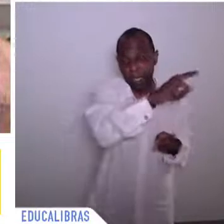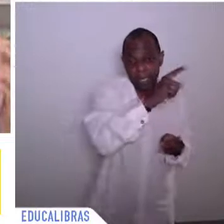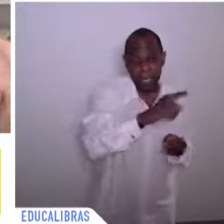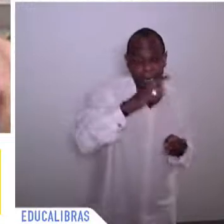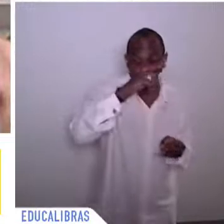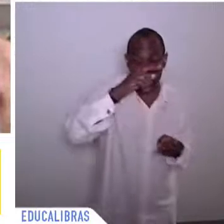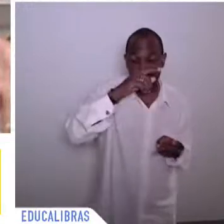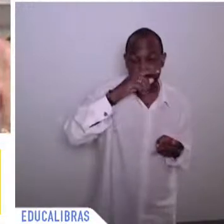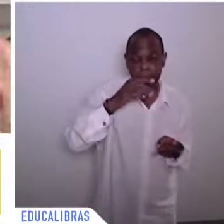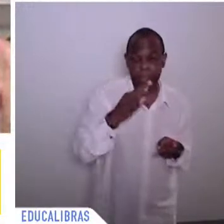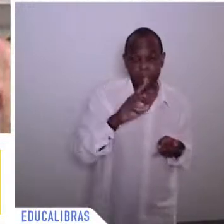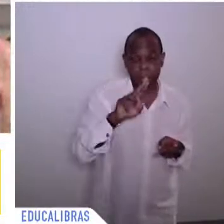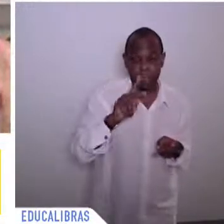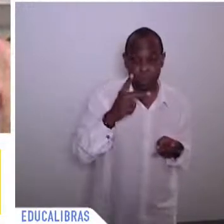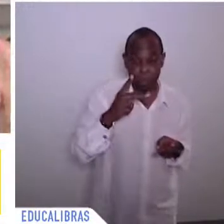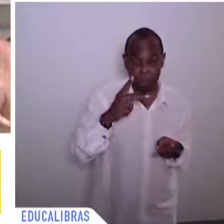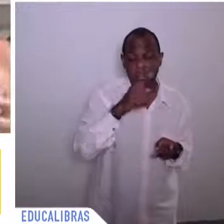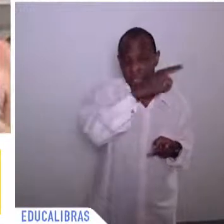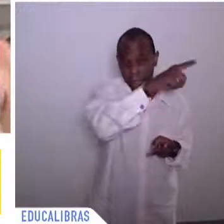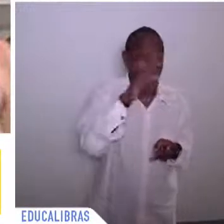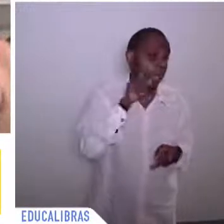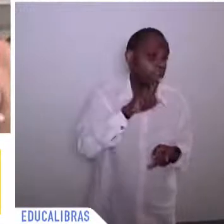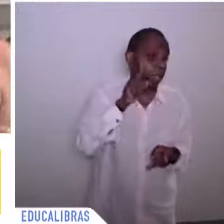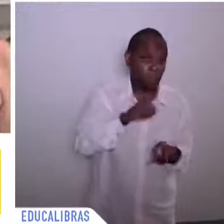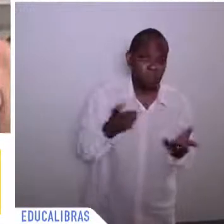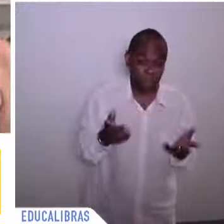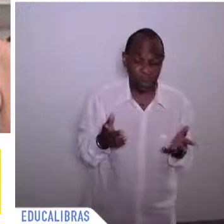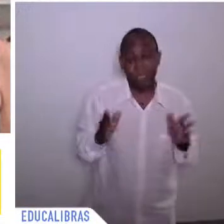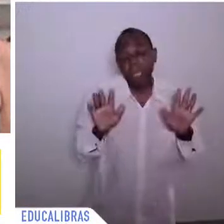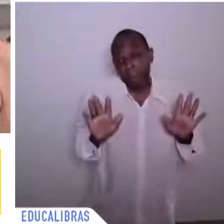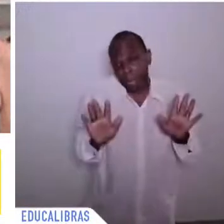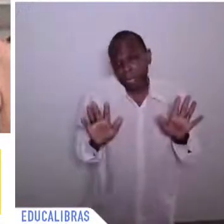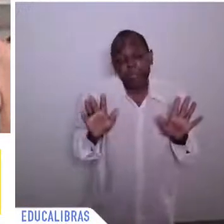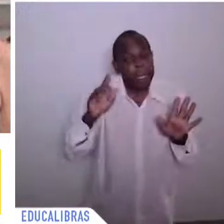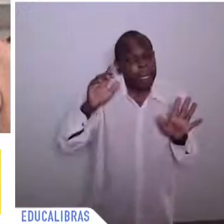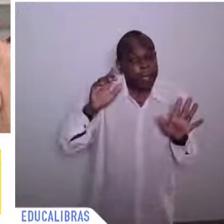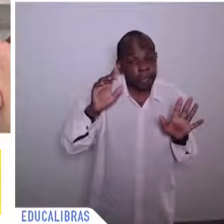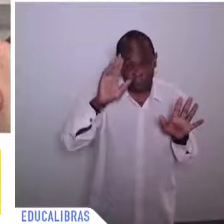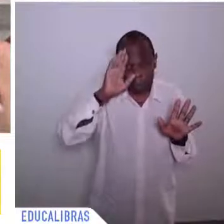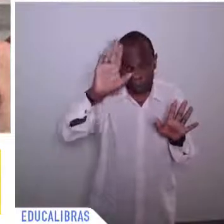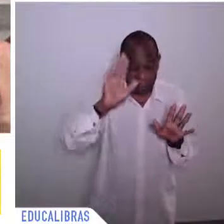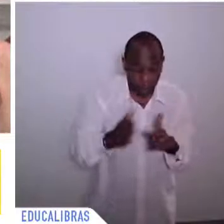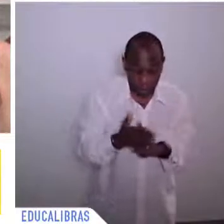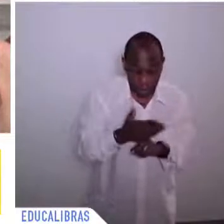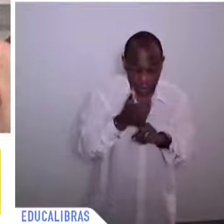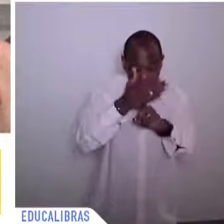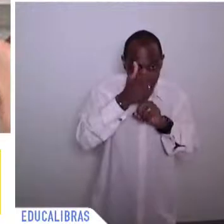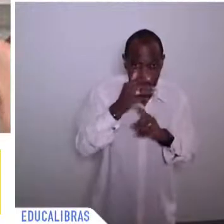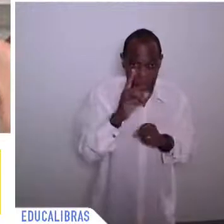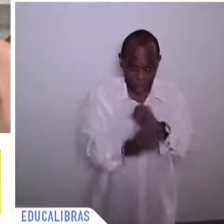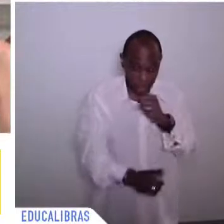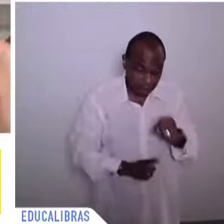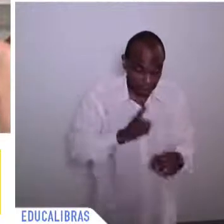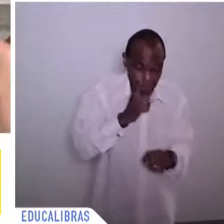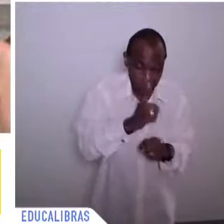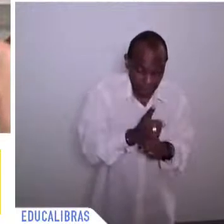of Bolsonaro. Social media will not end or be the future of democracy. It's the way we use